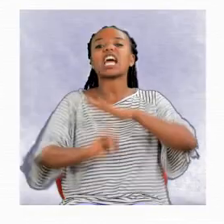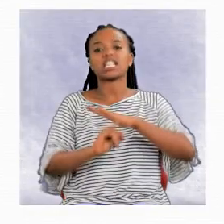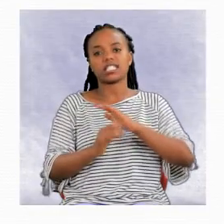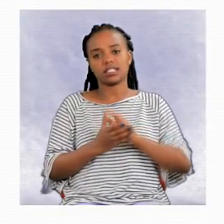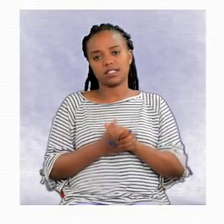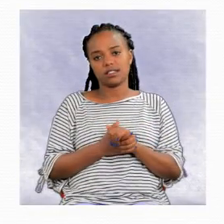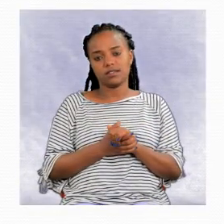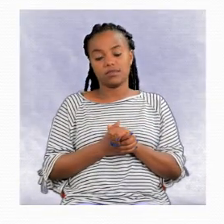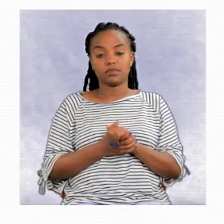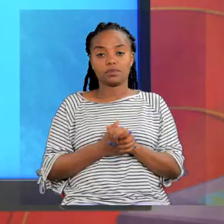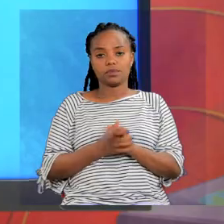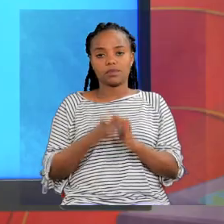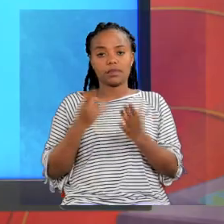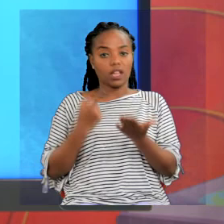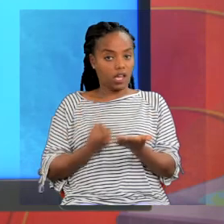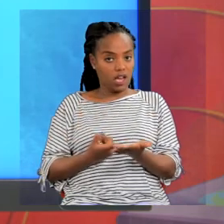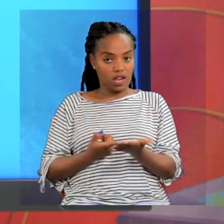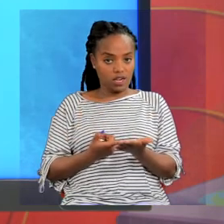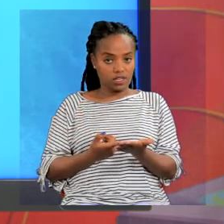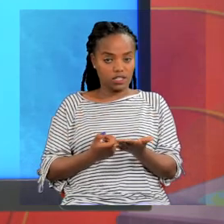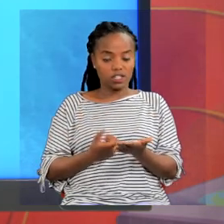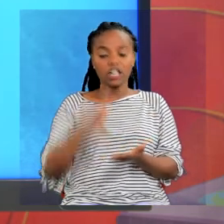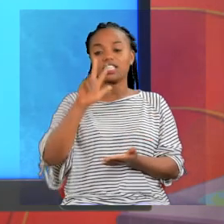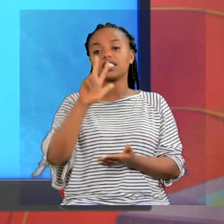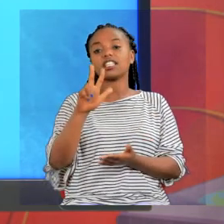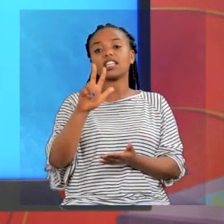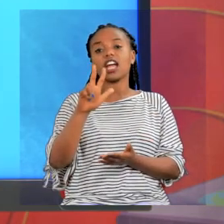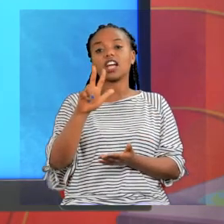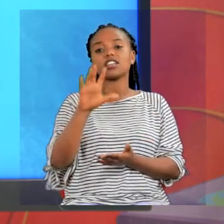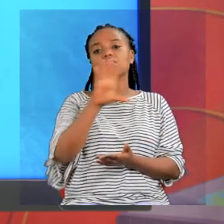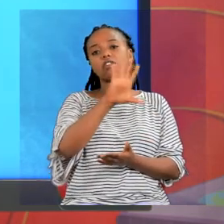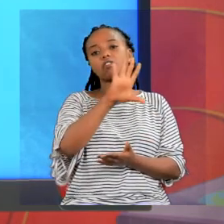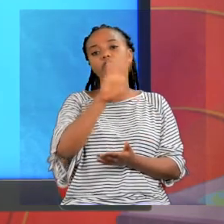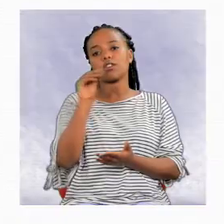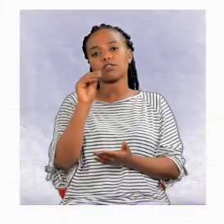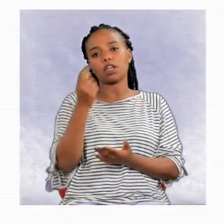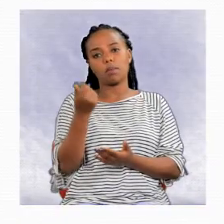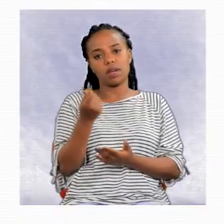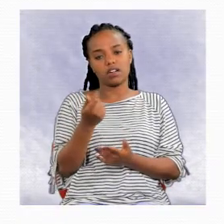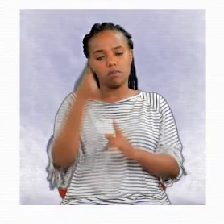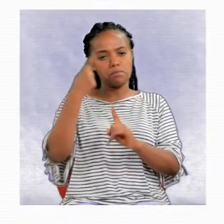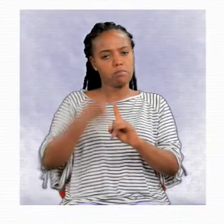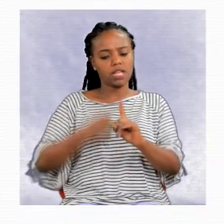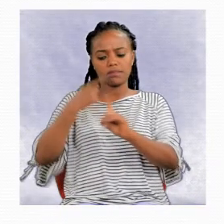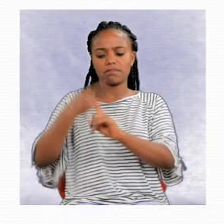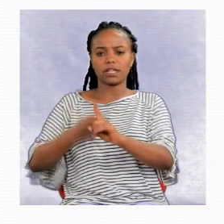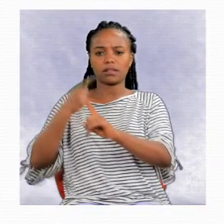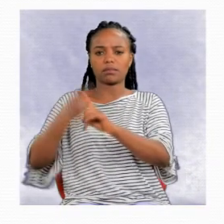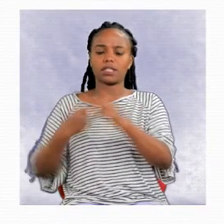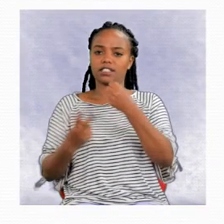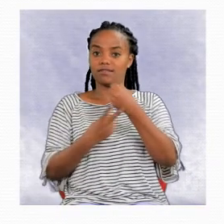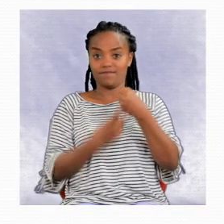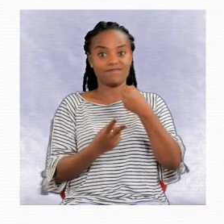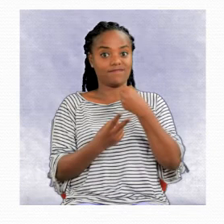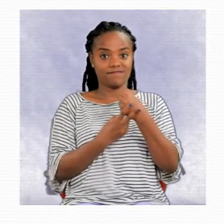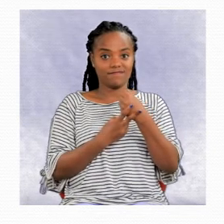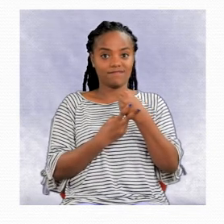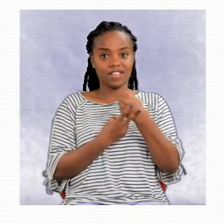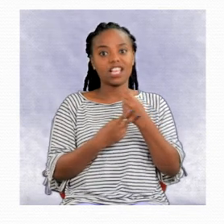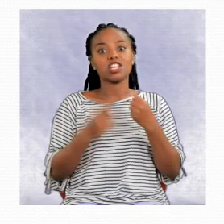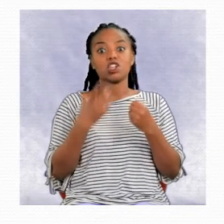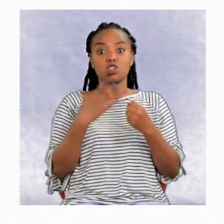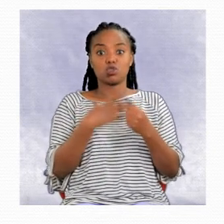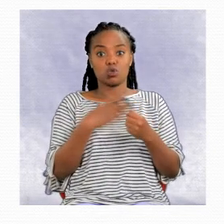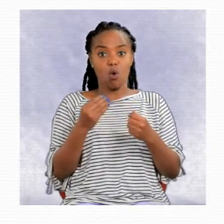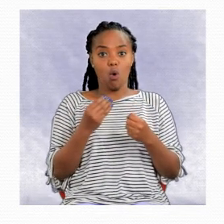this. Here, this 350 is this monthly deposit. So we